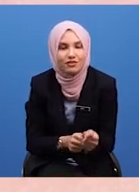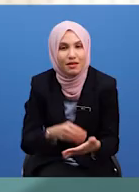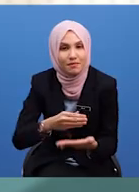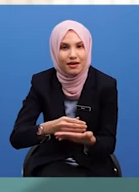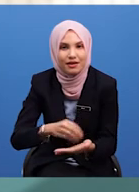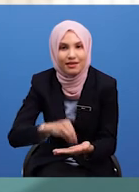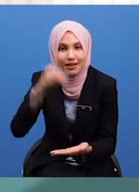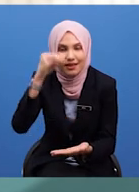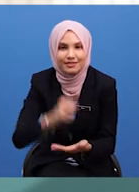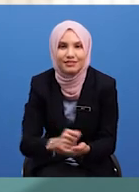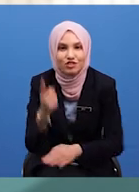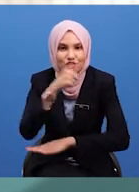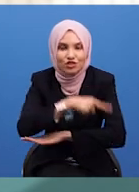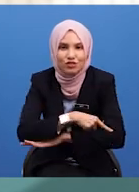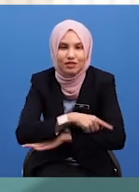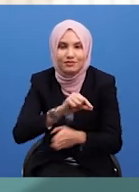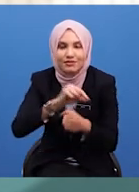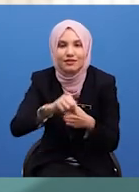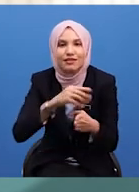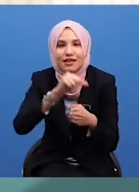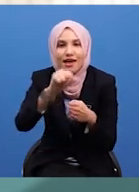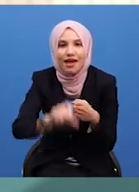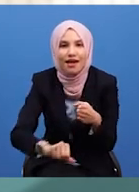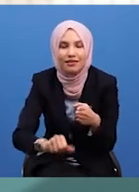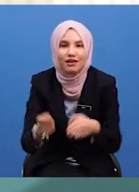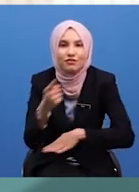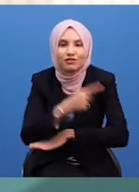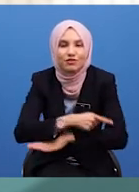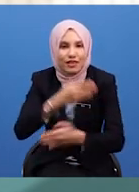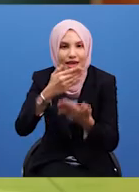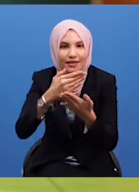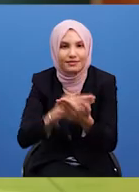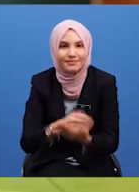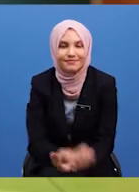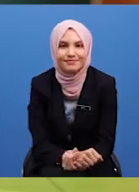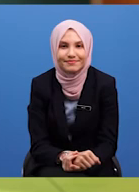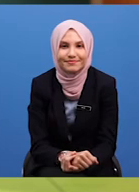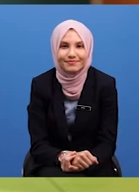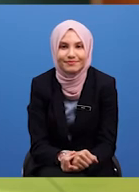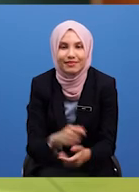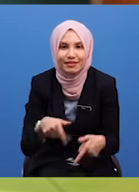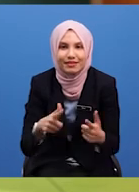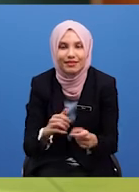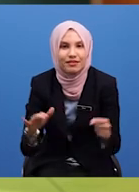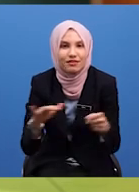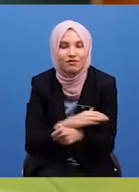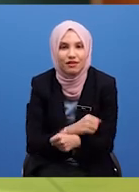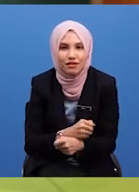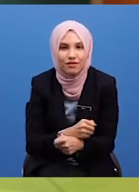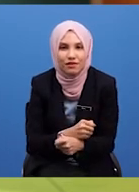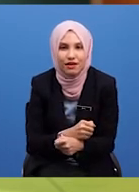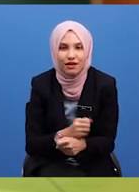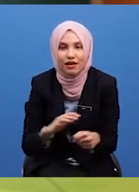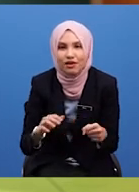today. We have finally come to the end of today's session. Let's recap what we have covered